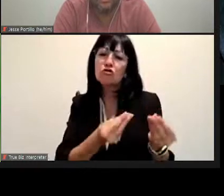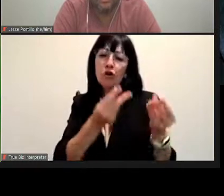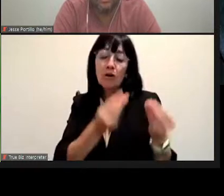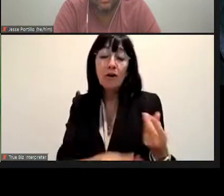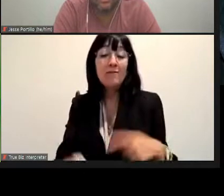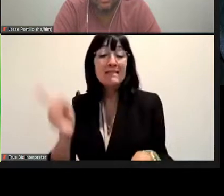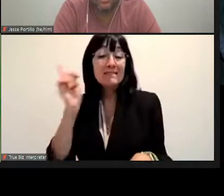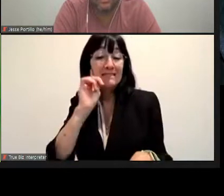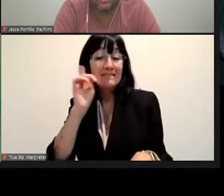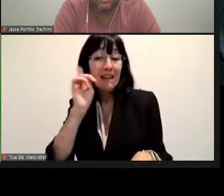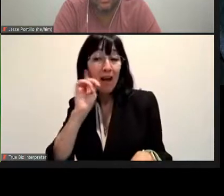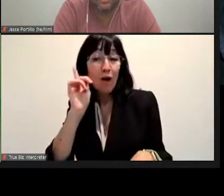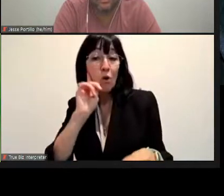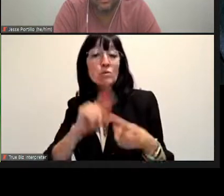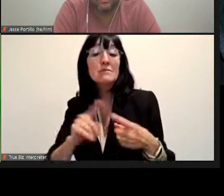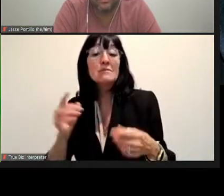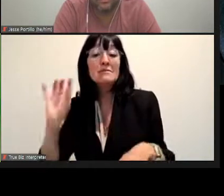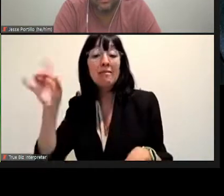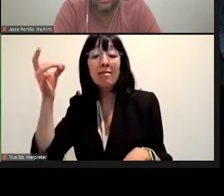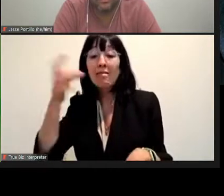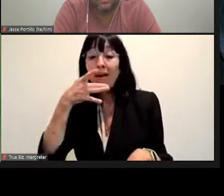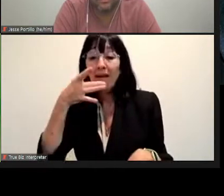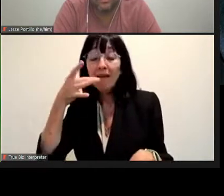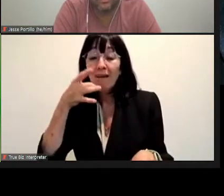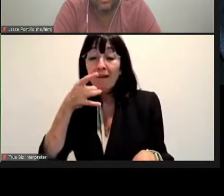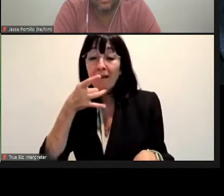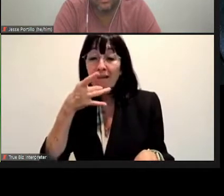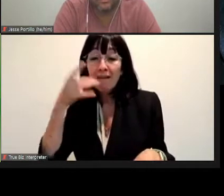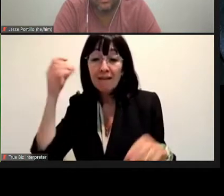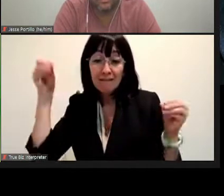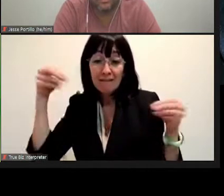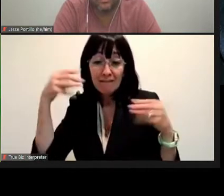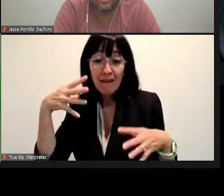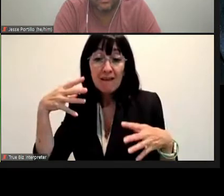if you want to,